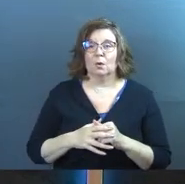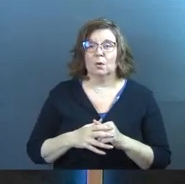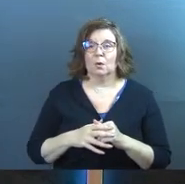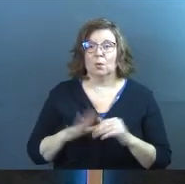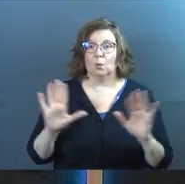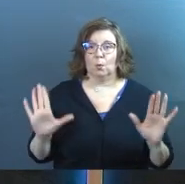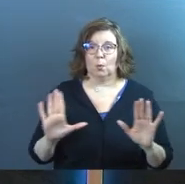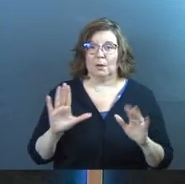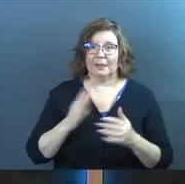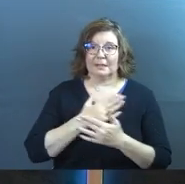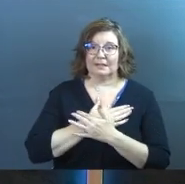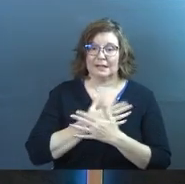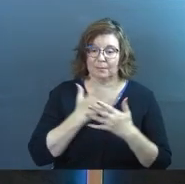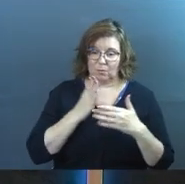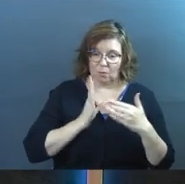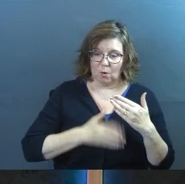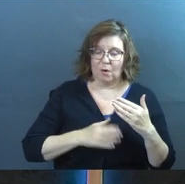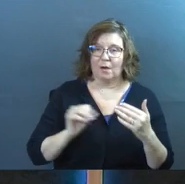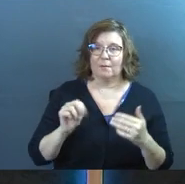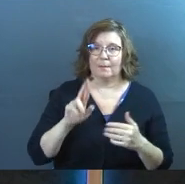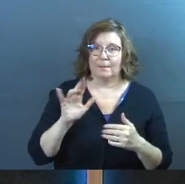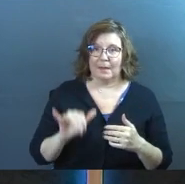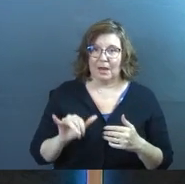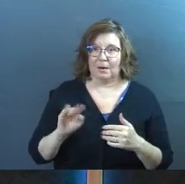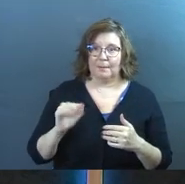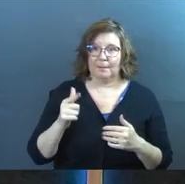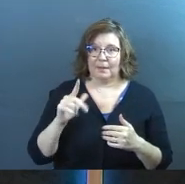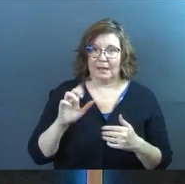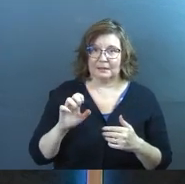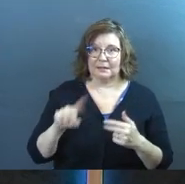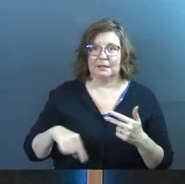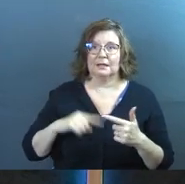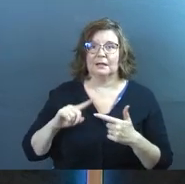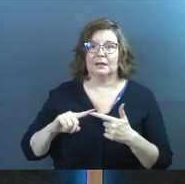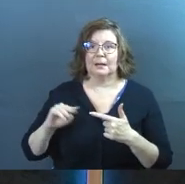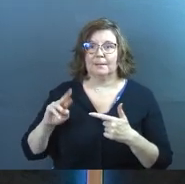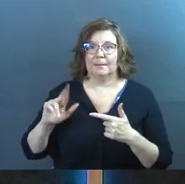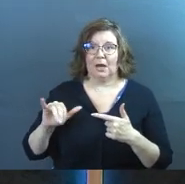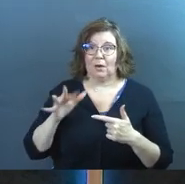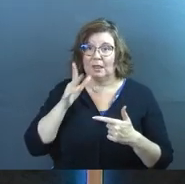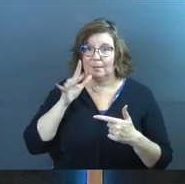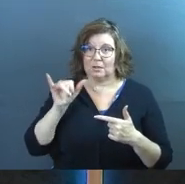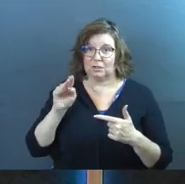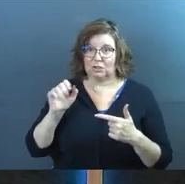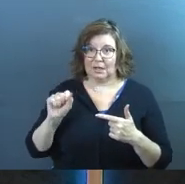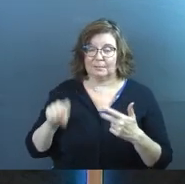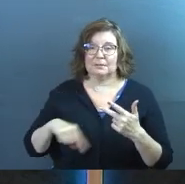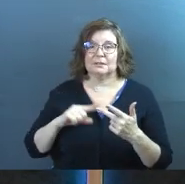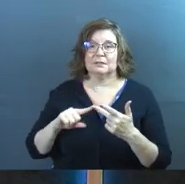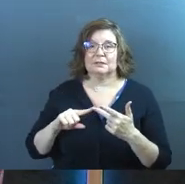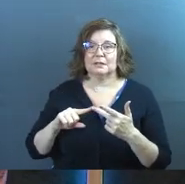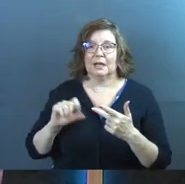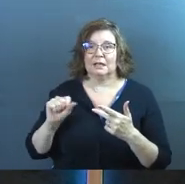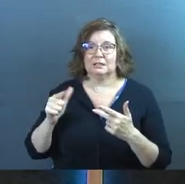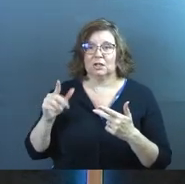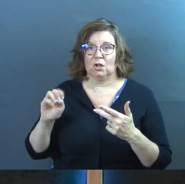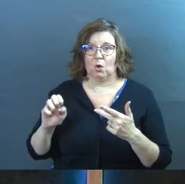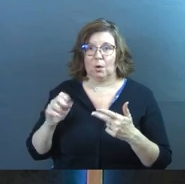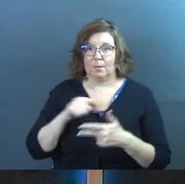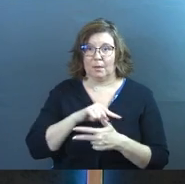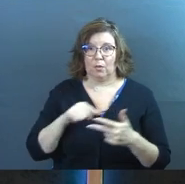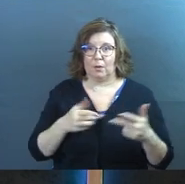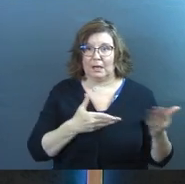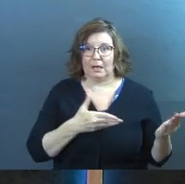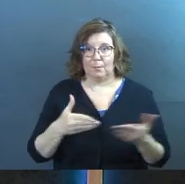Sabbath was over, Mary Magdalene, Mary the mother of James, and Salome, that's three women, they brought spices so that they might go to anoint